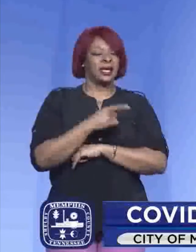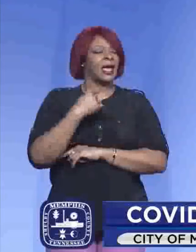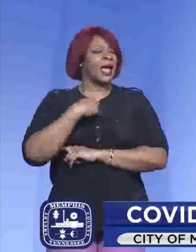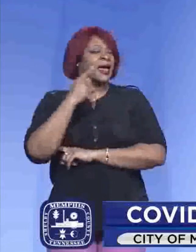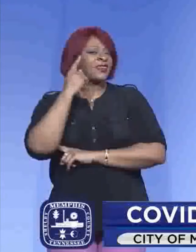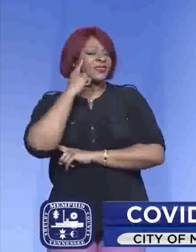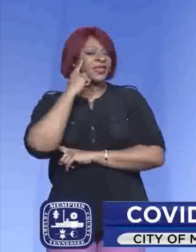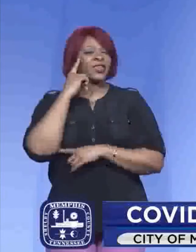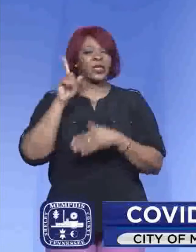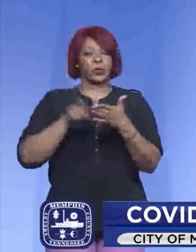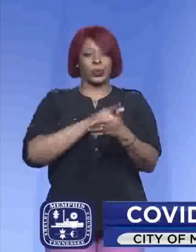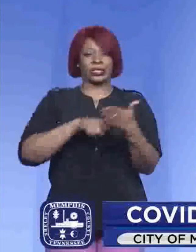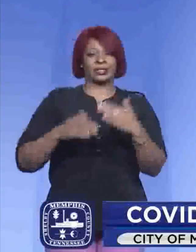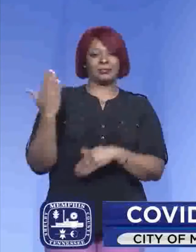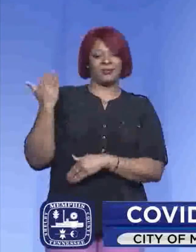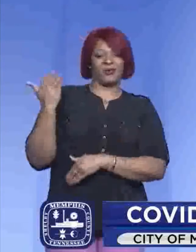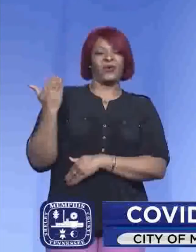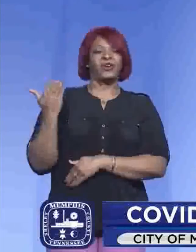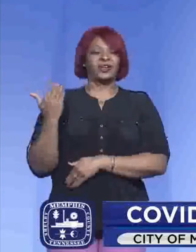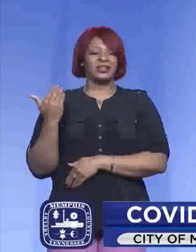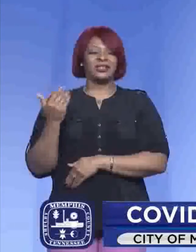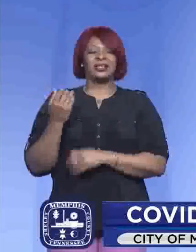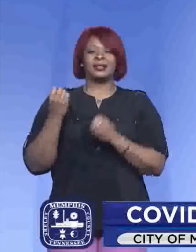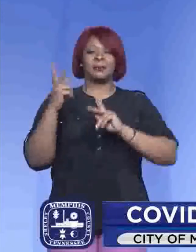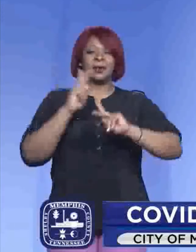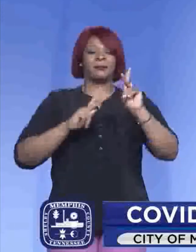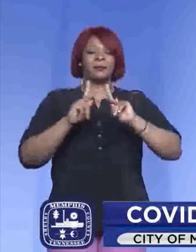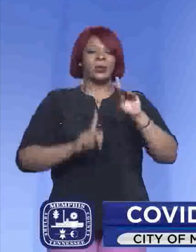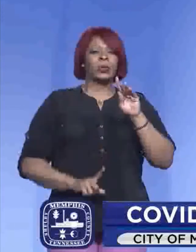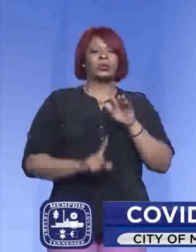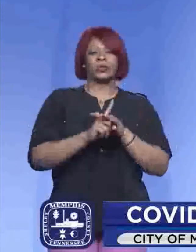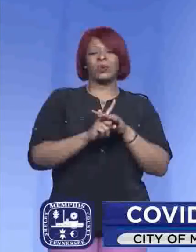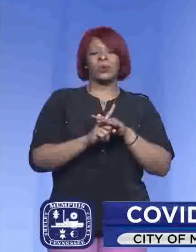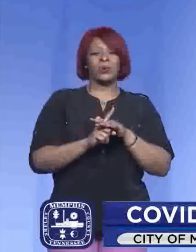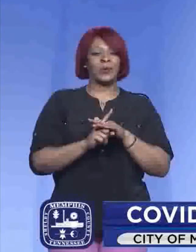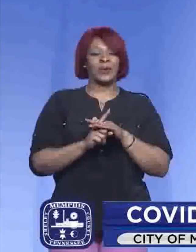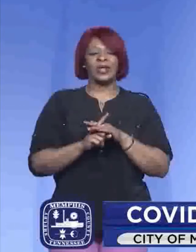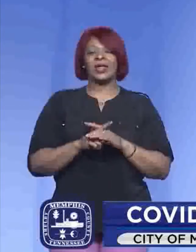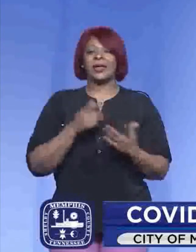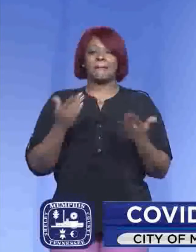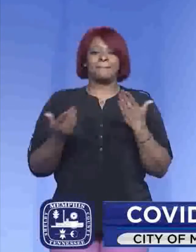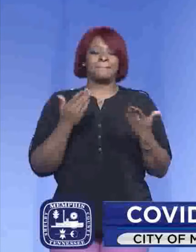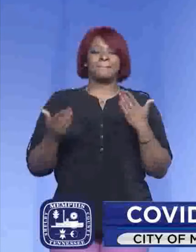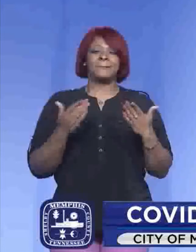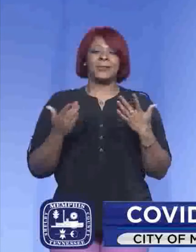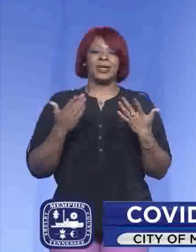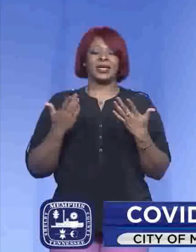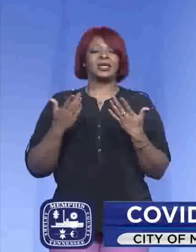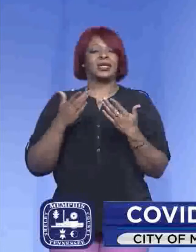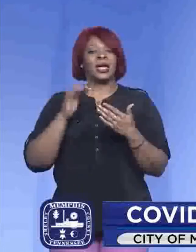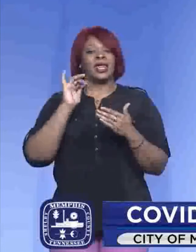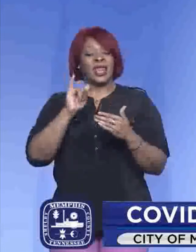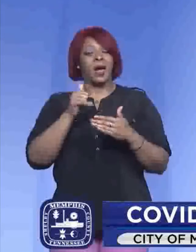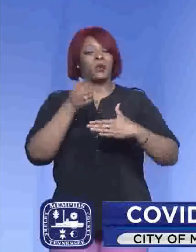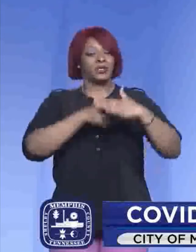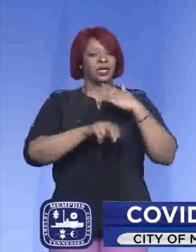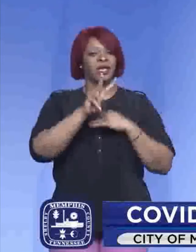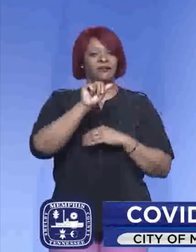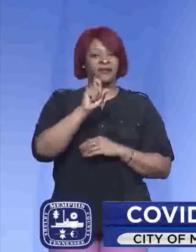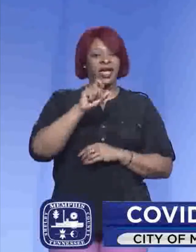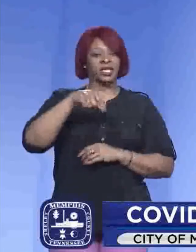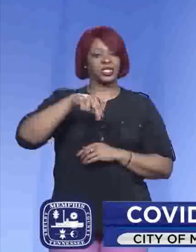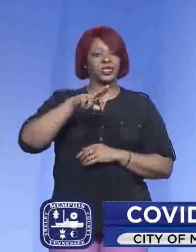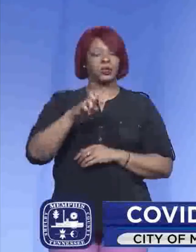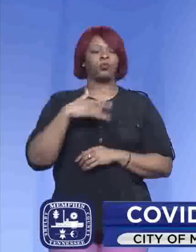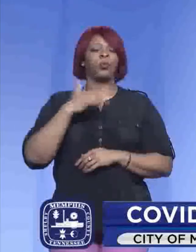the criticism before was that just a number of people showed up. That may have been conflated with VaxQ, but we will call